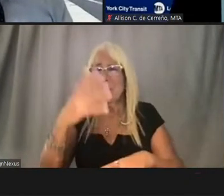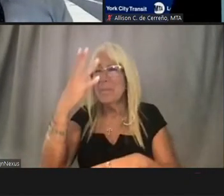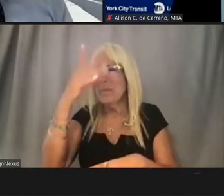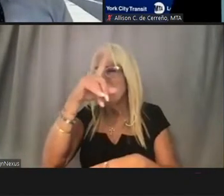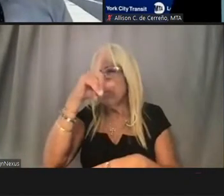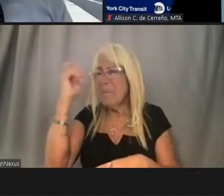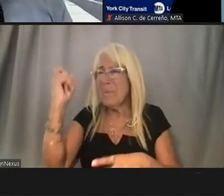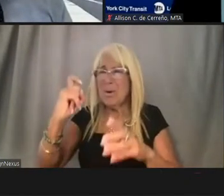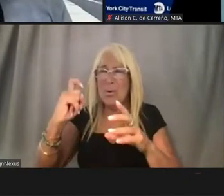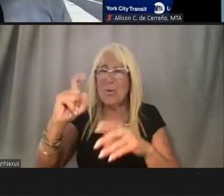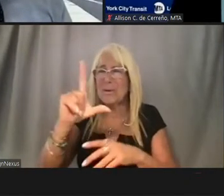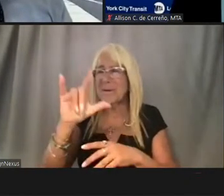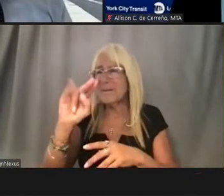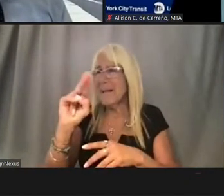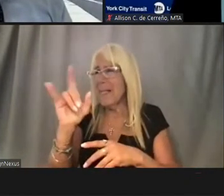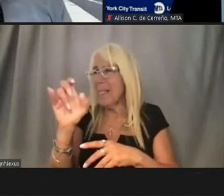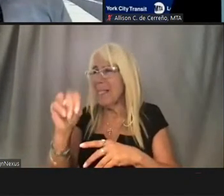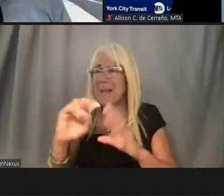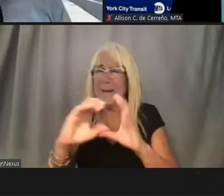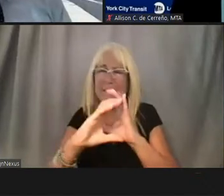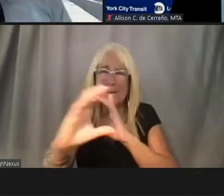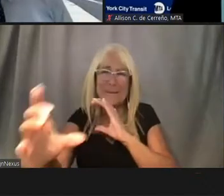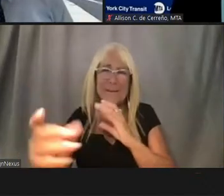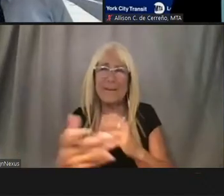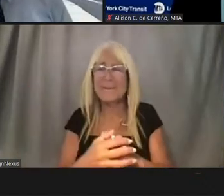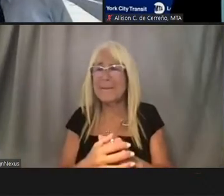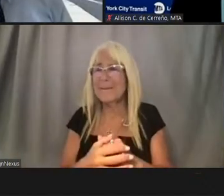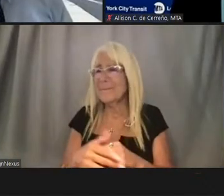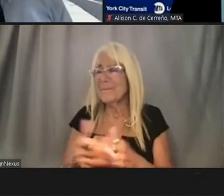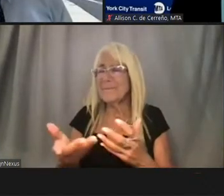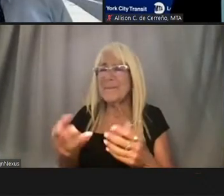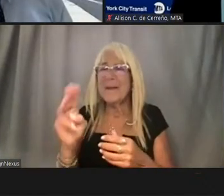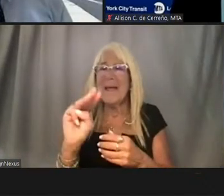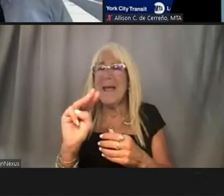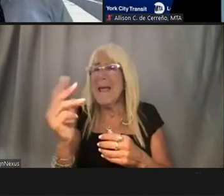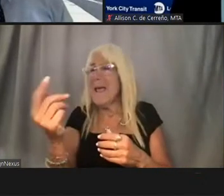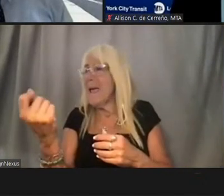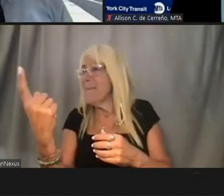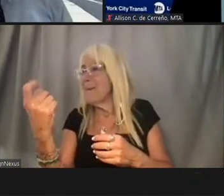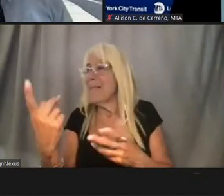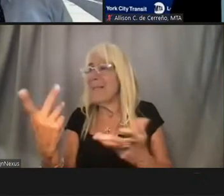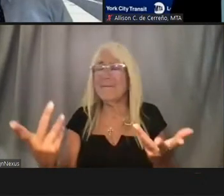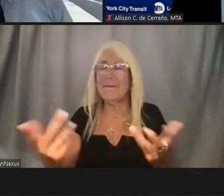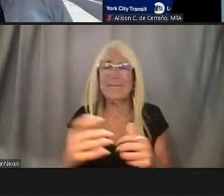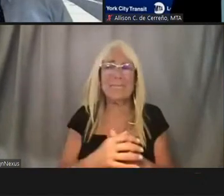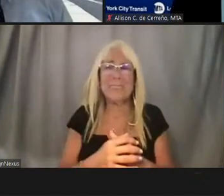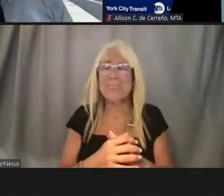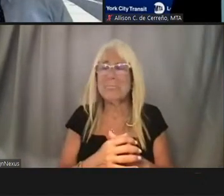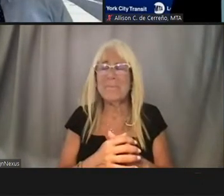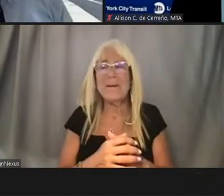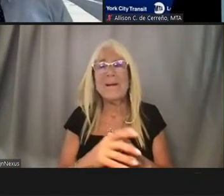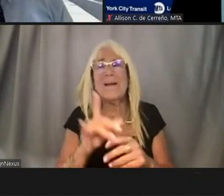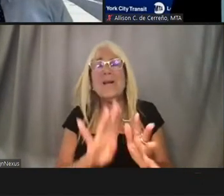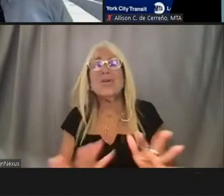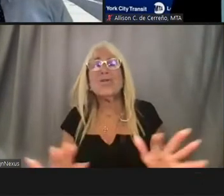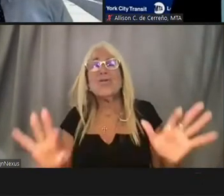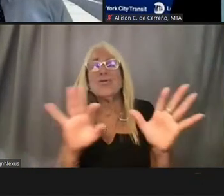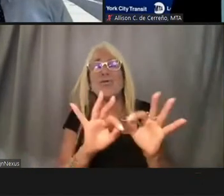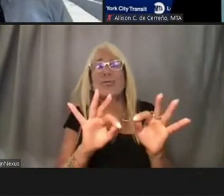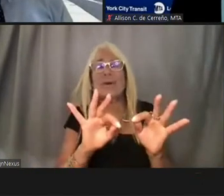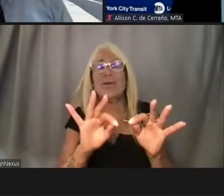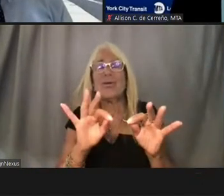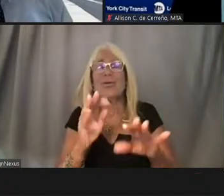traffic the M11 won the Poke award so it is critical that the congestion pricing scheme